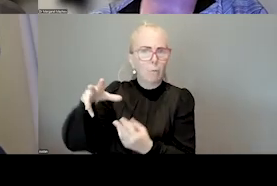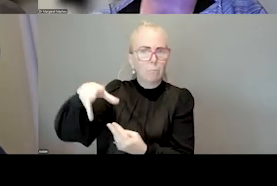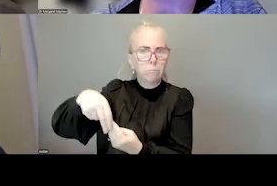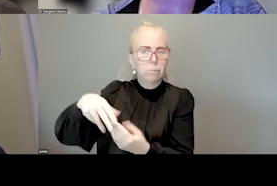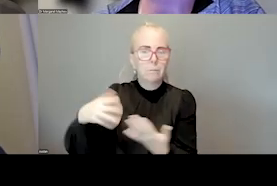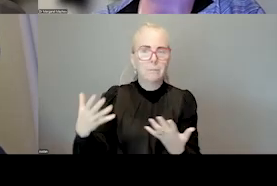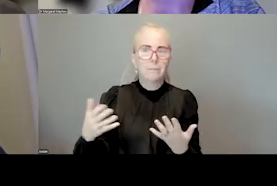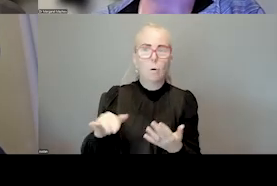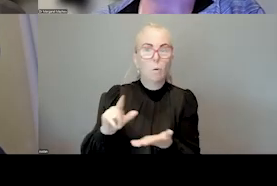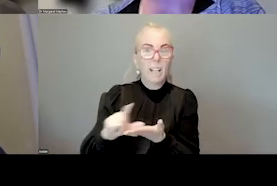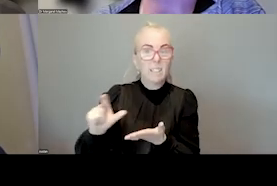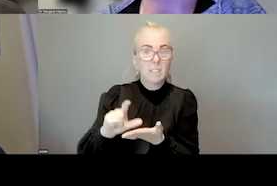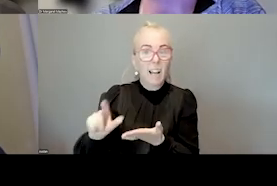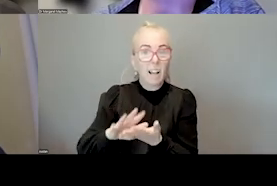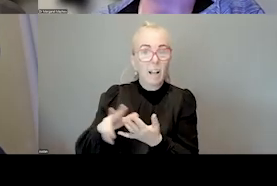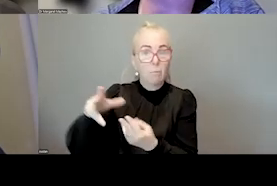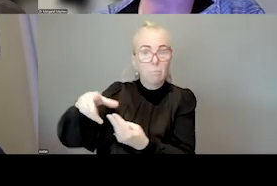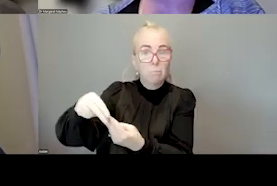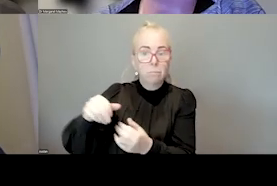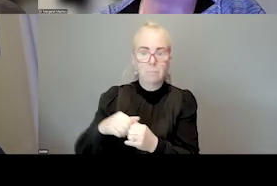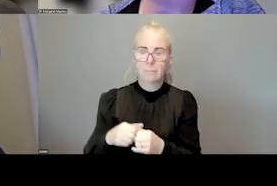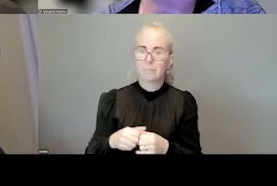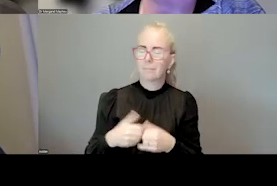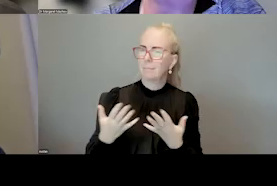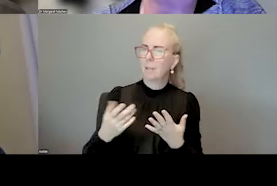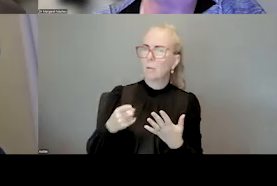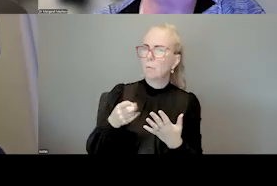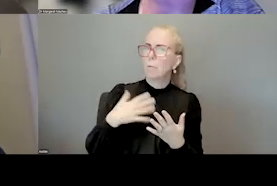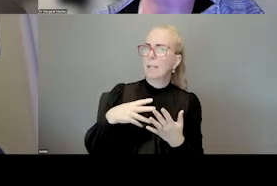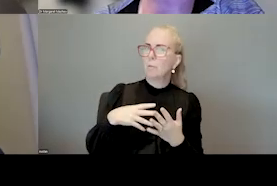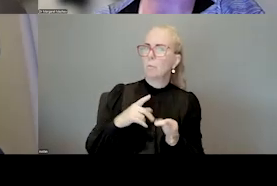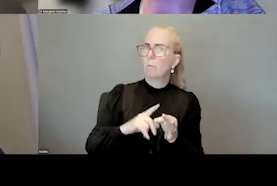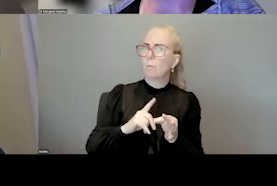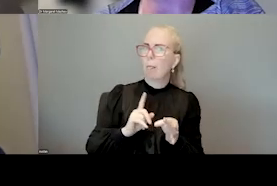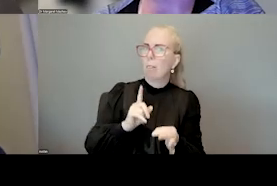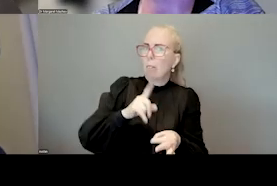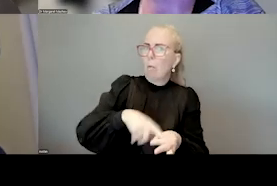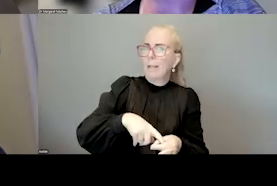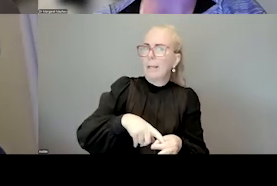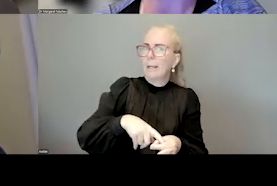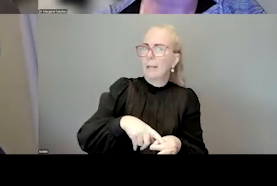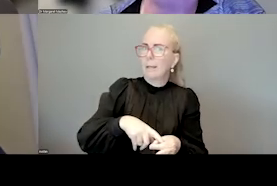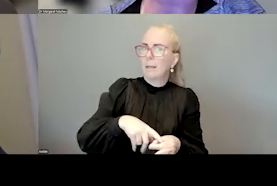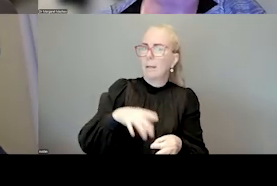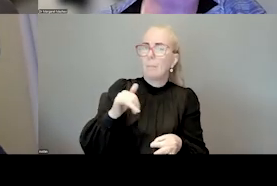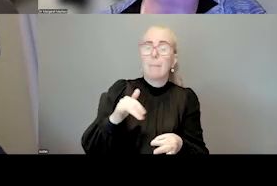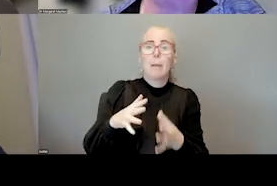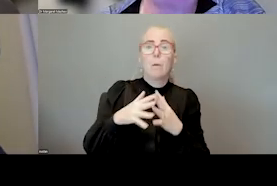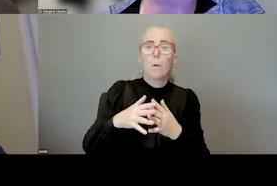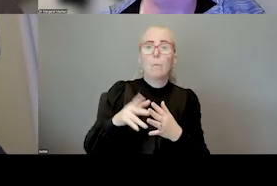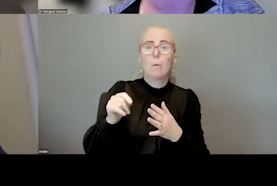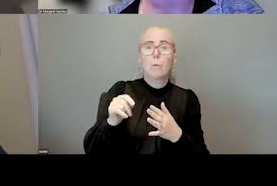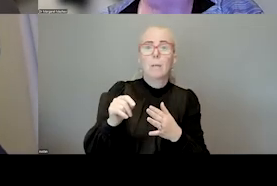things like that that do require you to log in, I think the best thing to do is if you can screen record them, so that Hmm. they can be